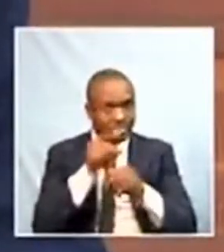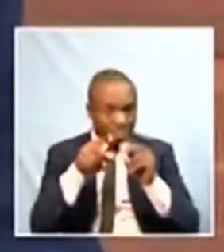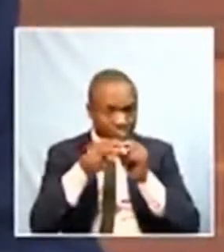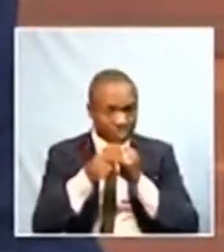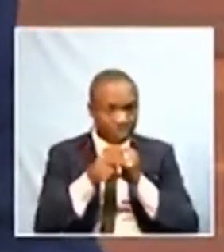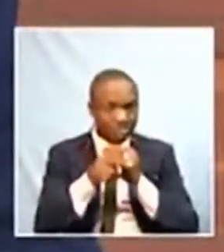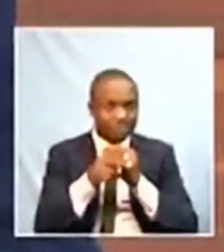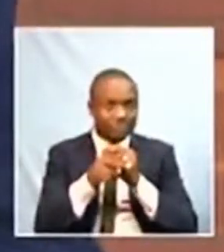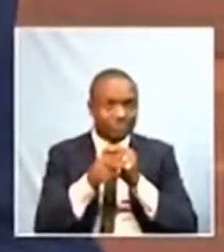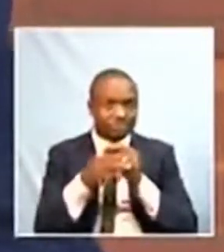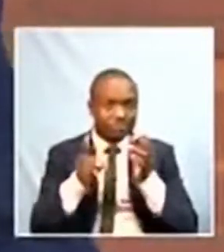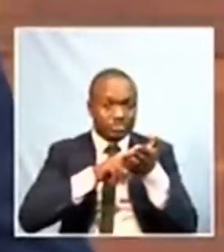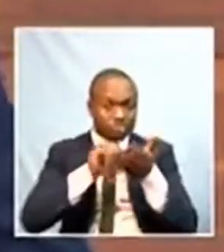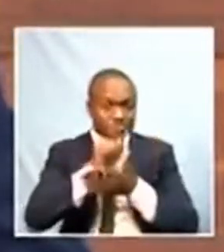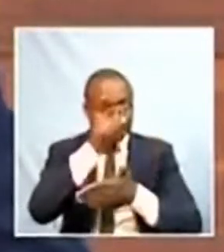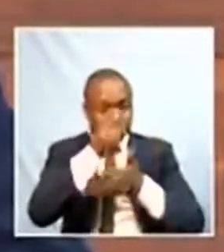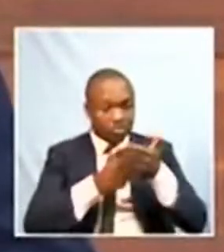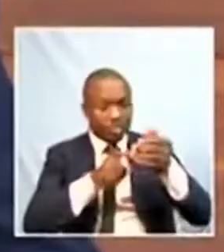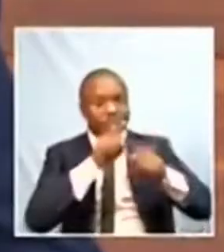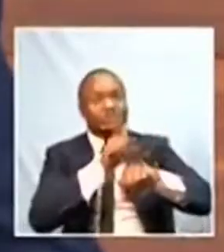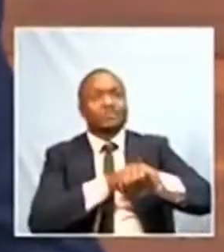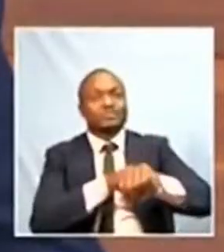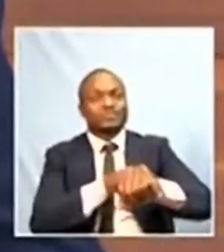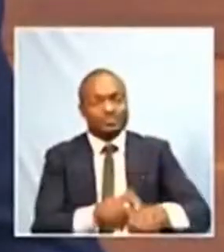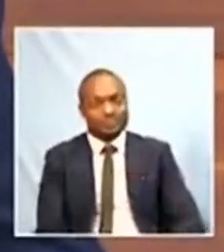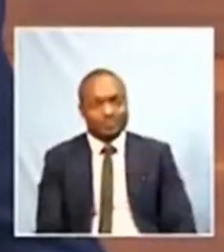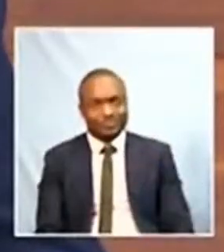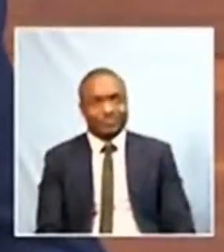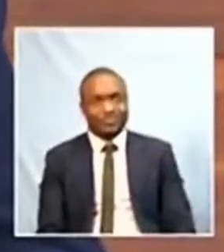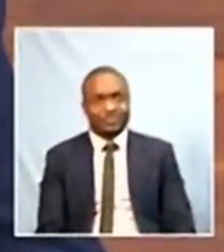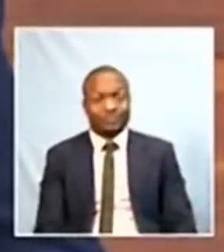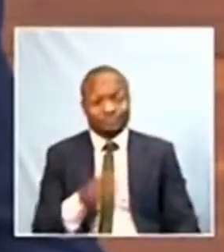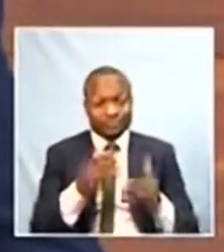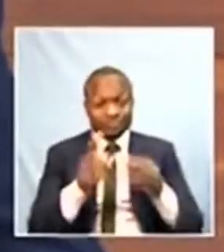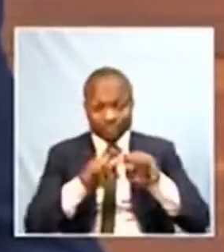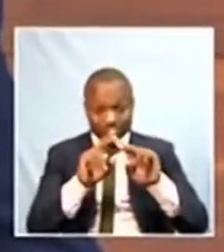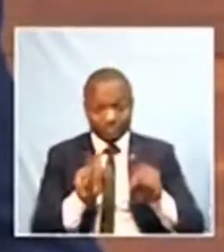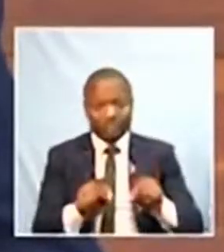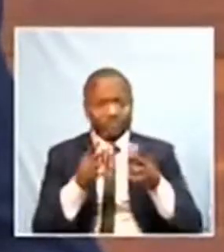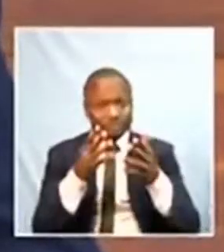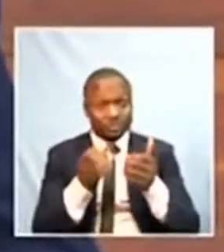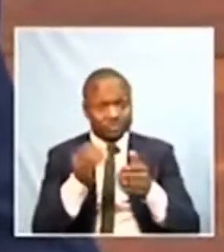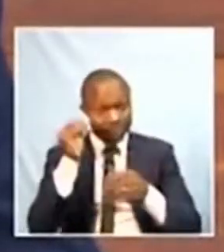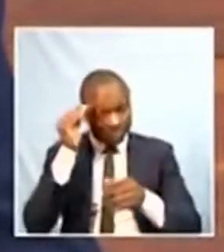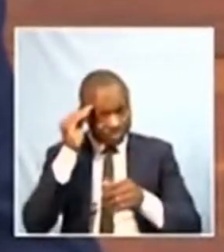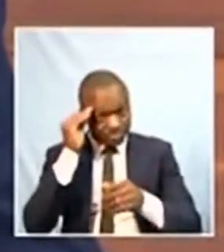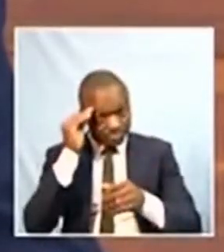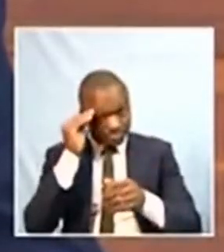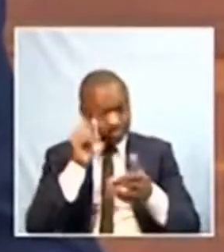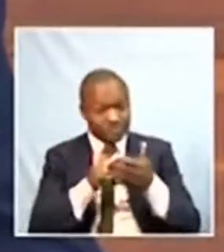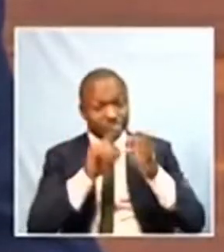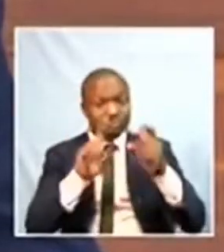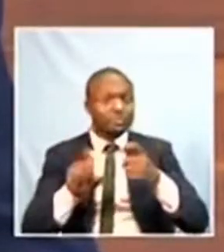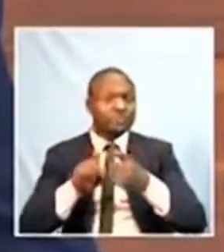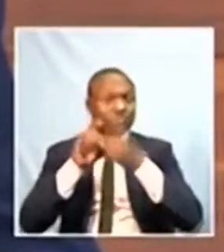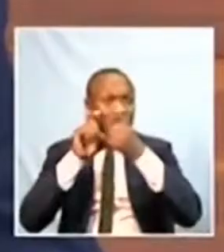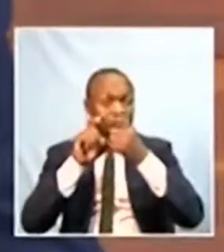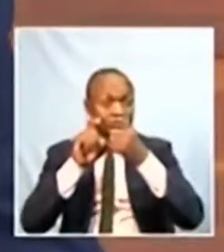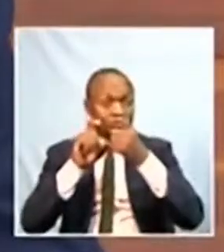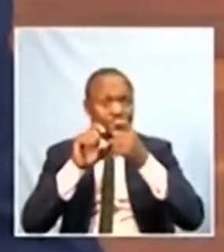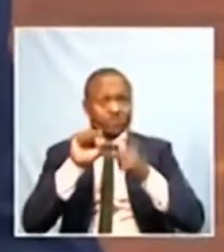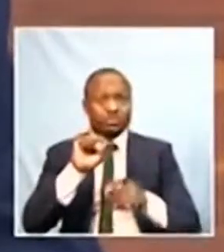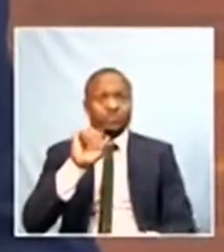and re-advertised. At which stage? And maybe, Chairperson, I also want to know, these challenges in SIKONGO, are